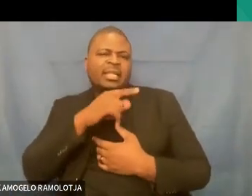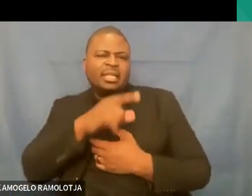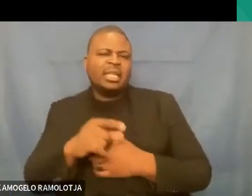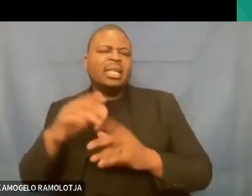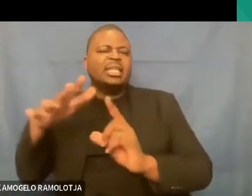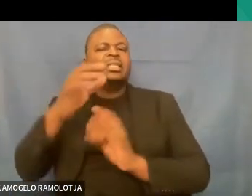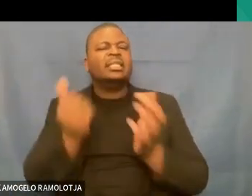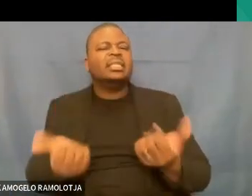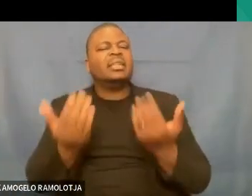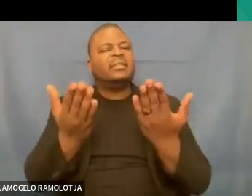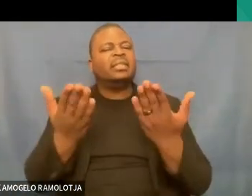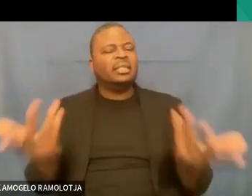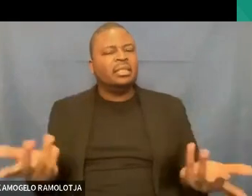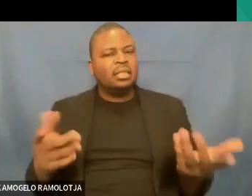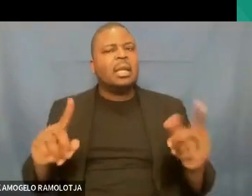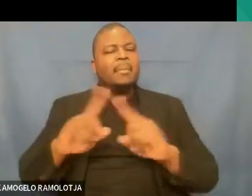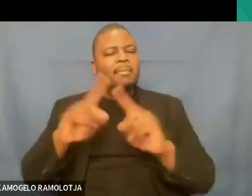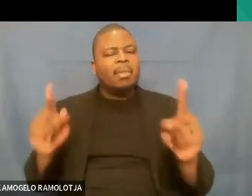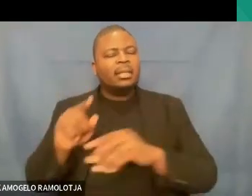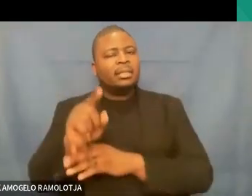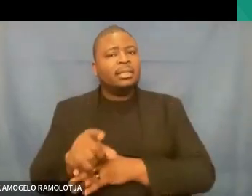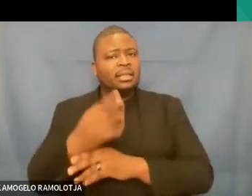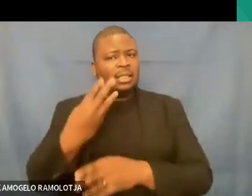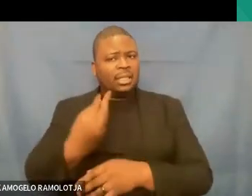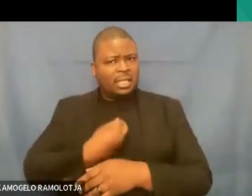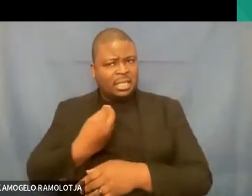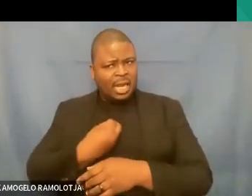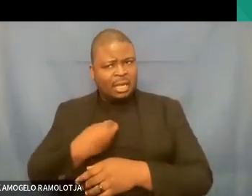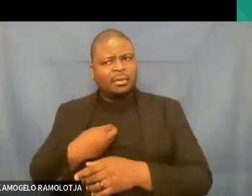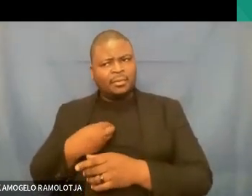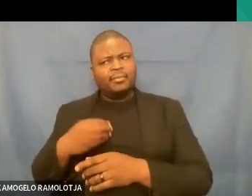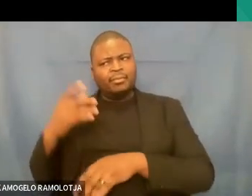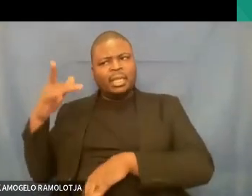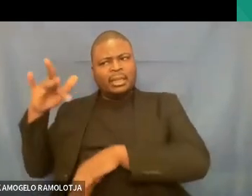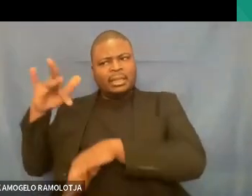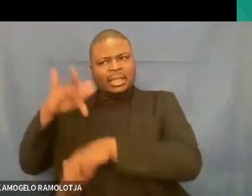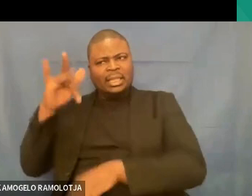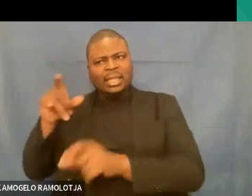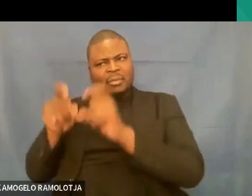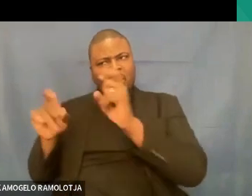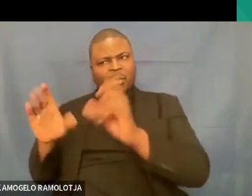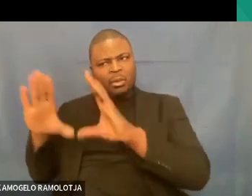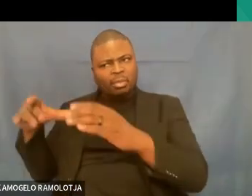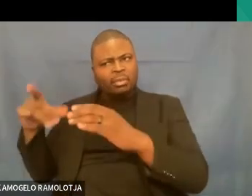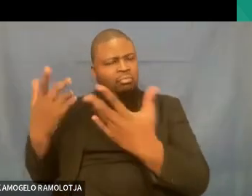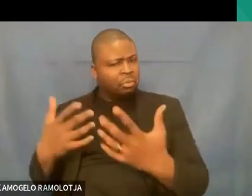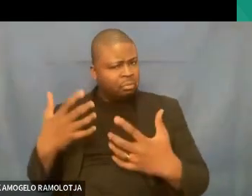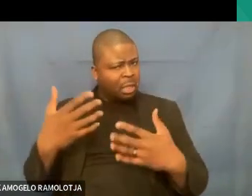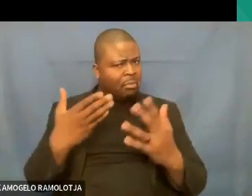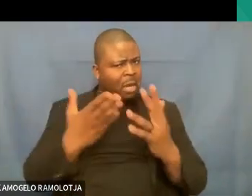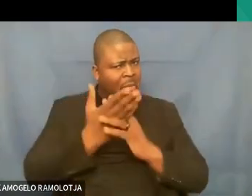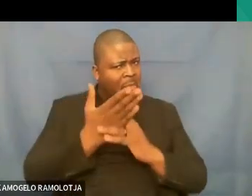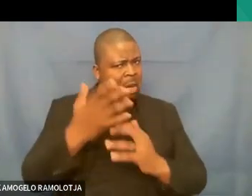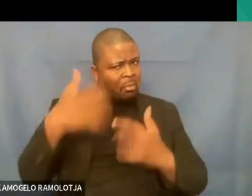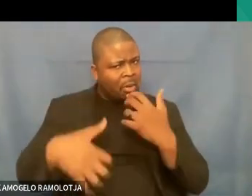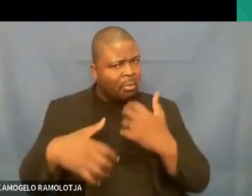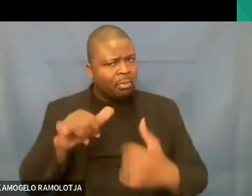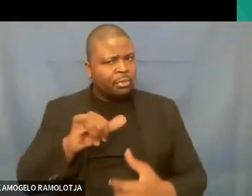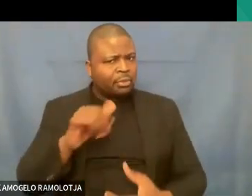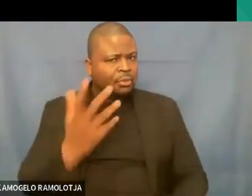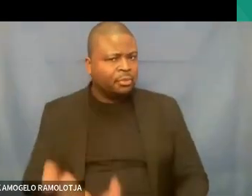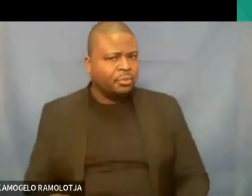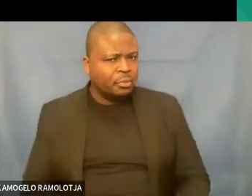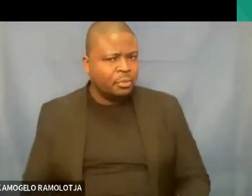accommodating are these services to the young key population? Next slide, please.